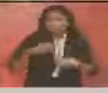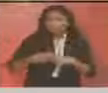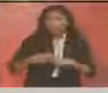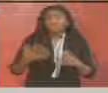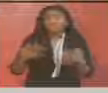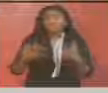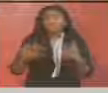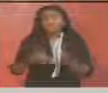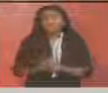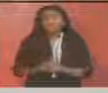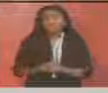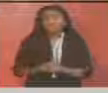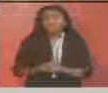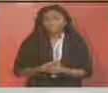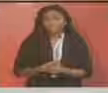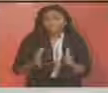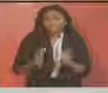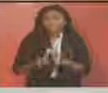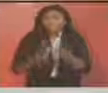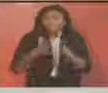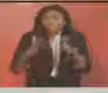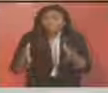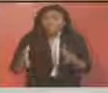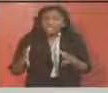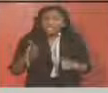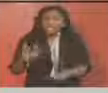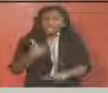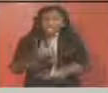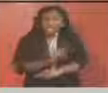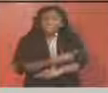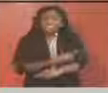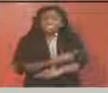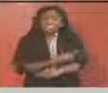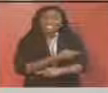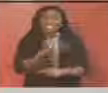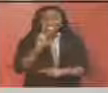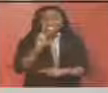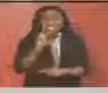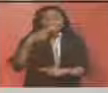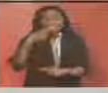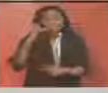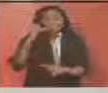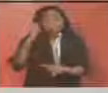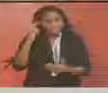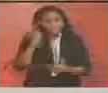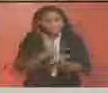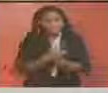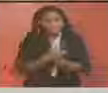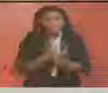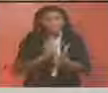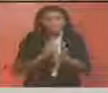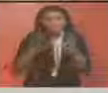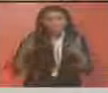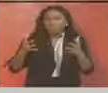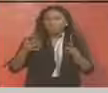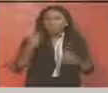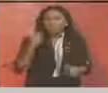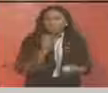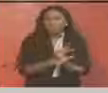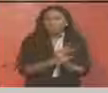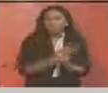How many vaccines have in fact been approved by WHO and when? Because these are the constraints